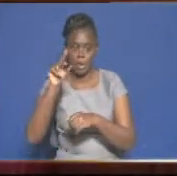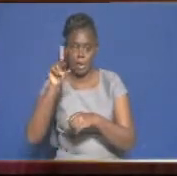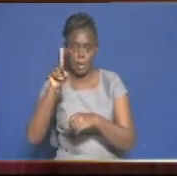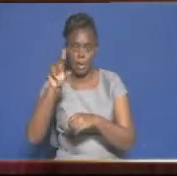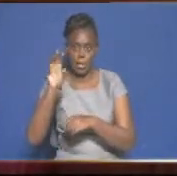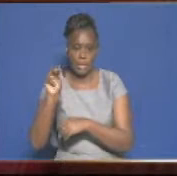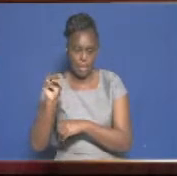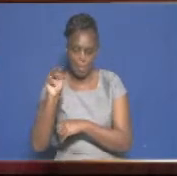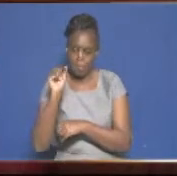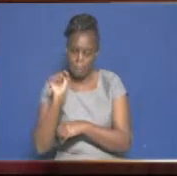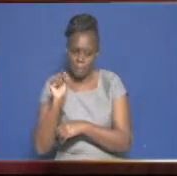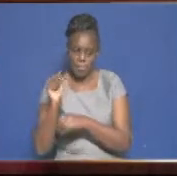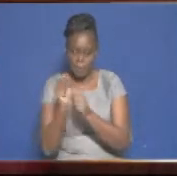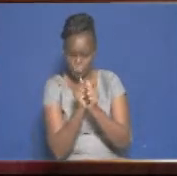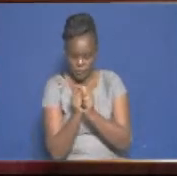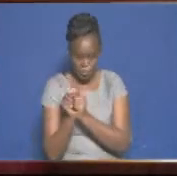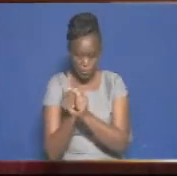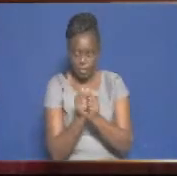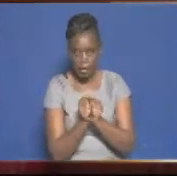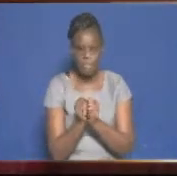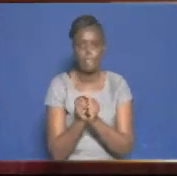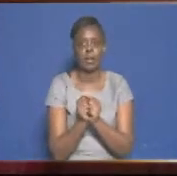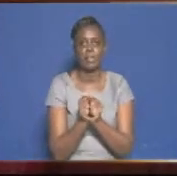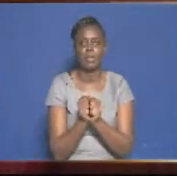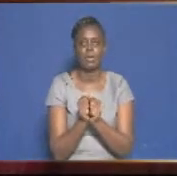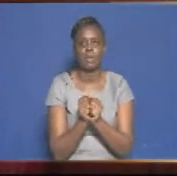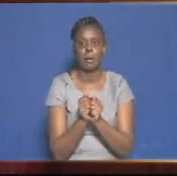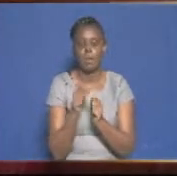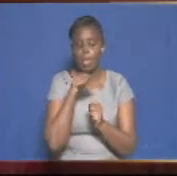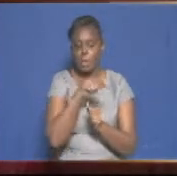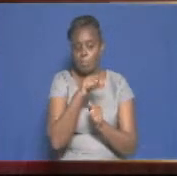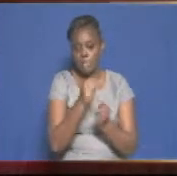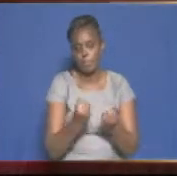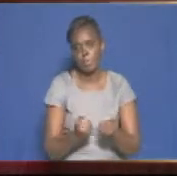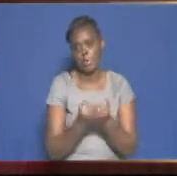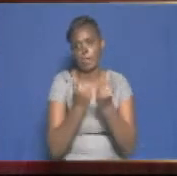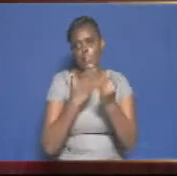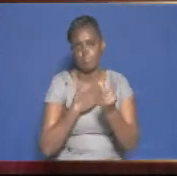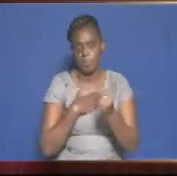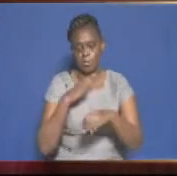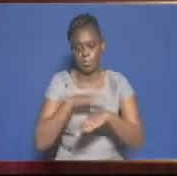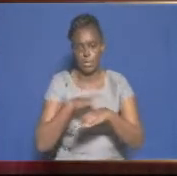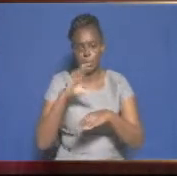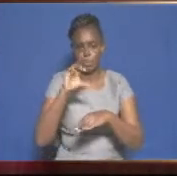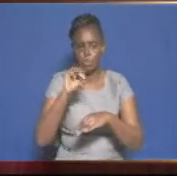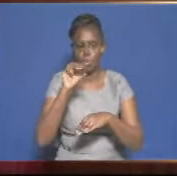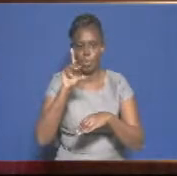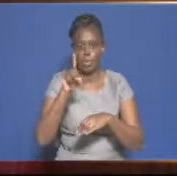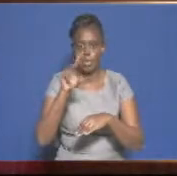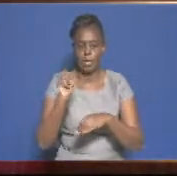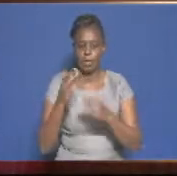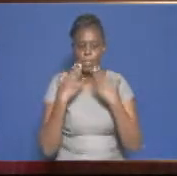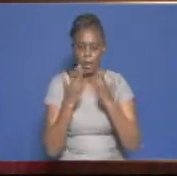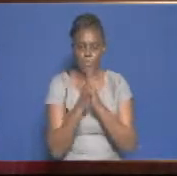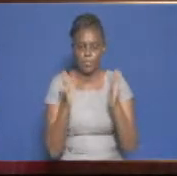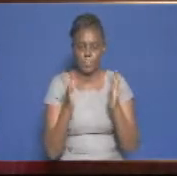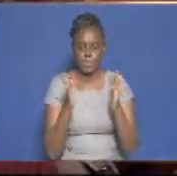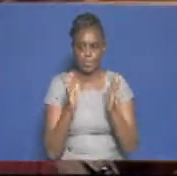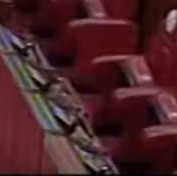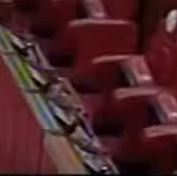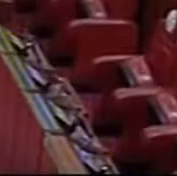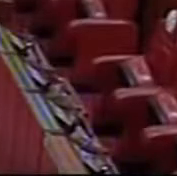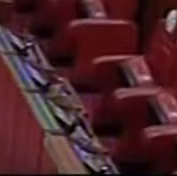very premium, Mr. Speaker, premium party, but he helped me to get the ticket, Mr. Speaker. Thank you very much. That's all.